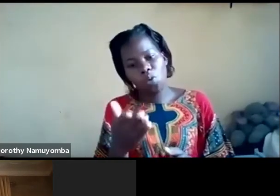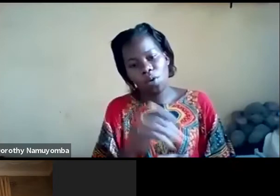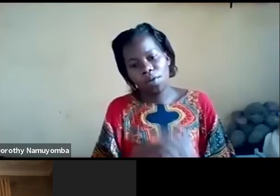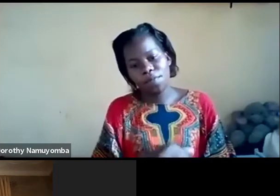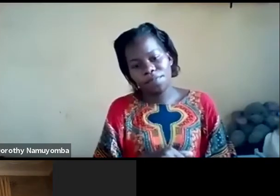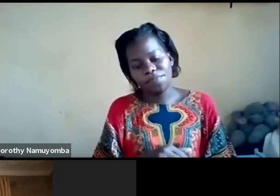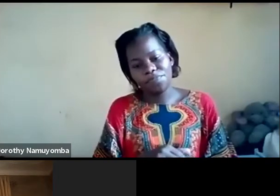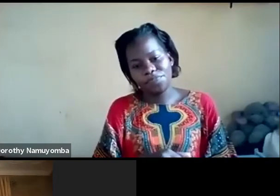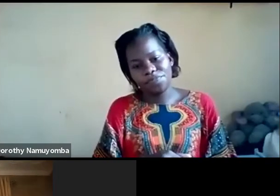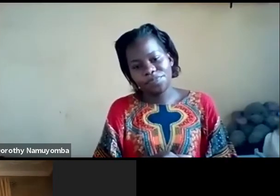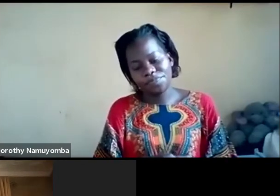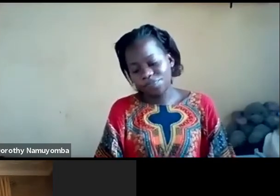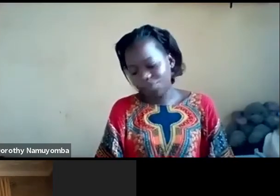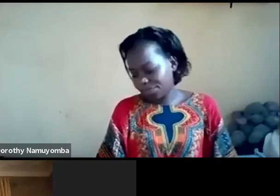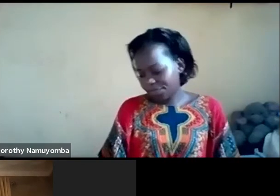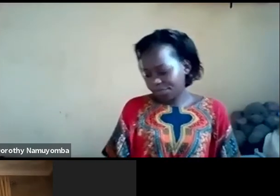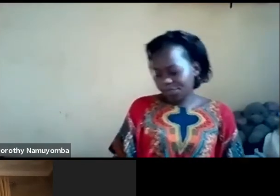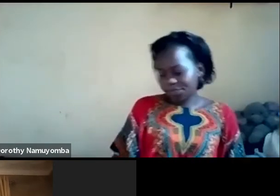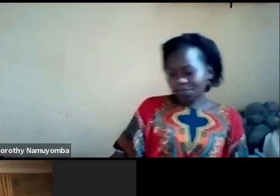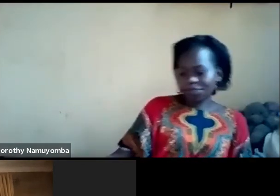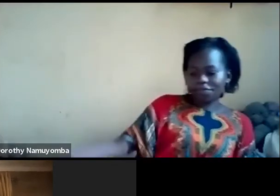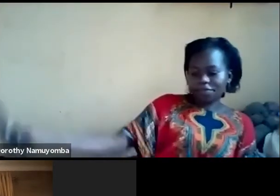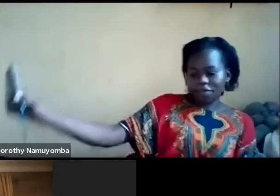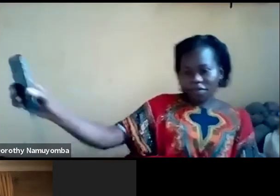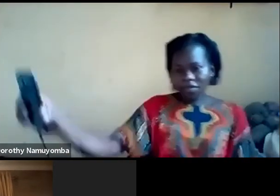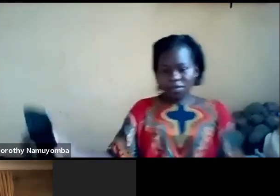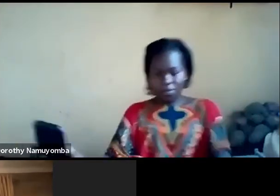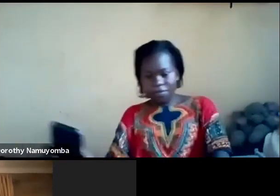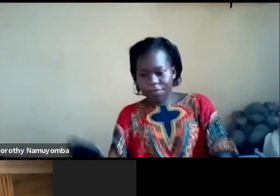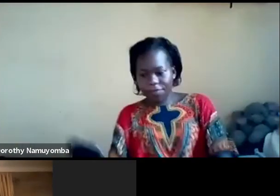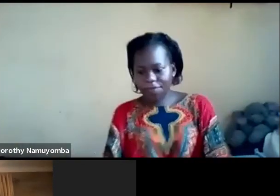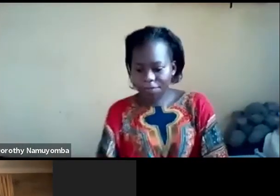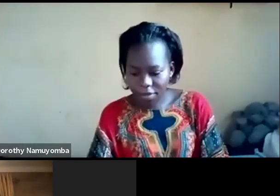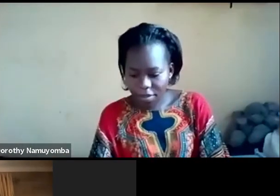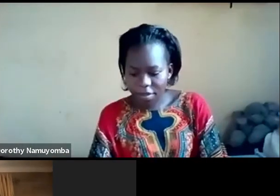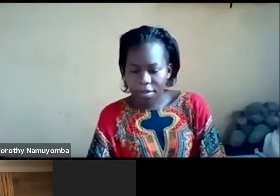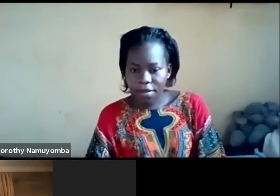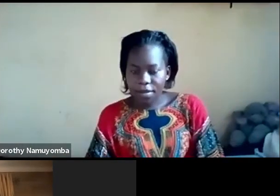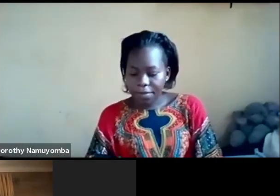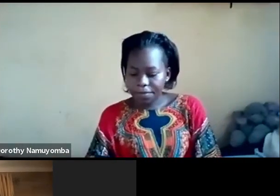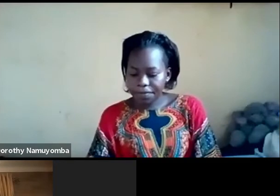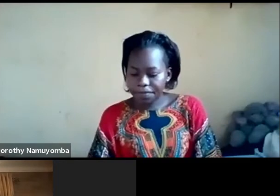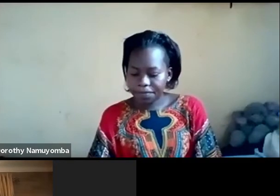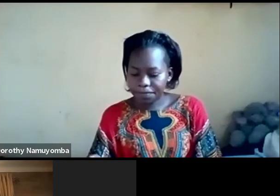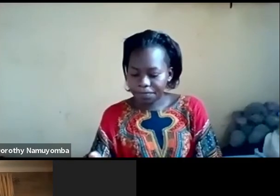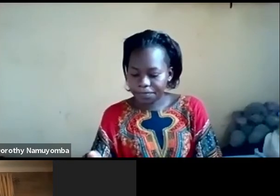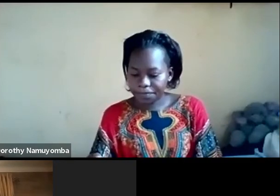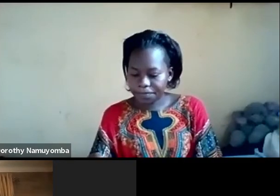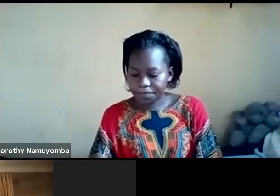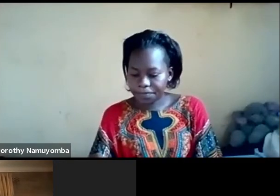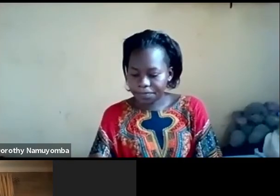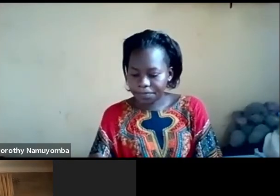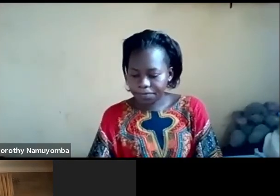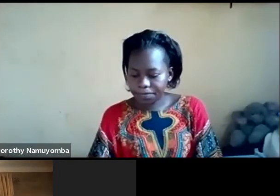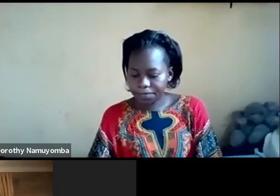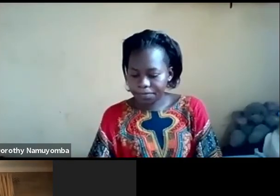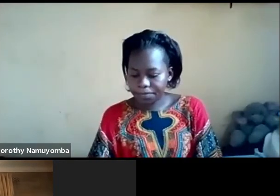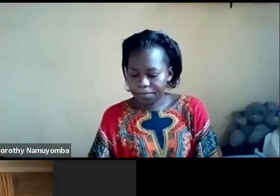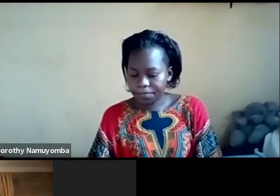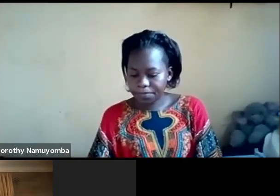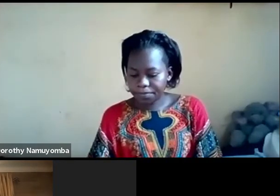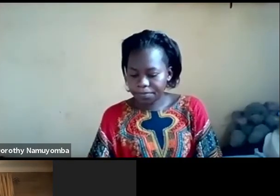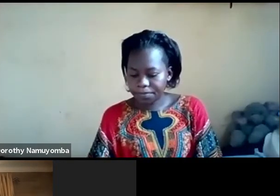support you. So for that matter, I'm not going to respond to this question. Are you going to talk about renewable energy or is it about oil and gas? Yes, we're